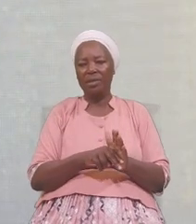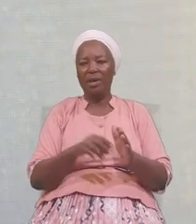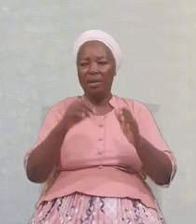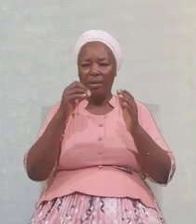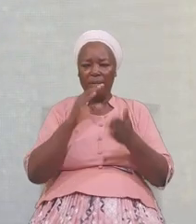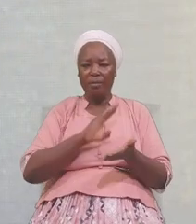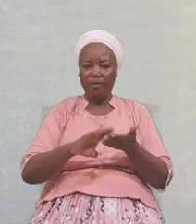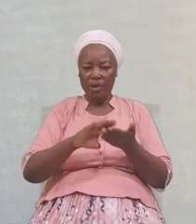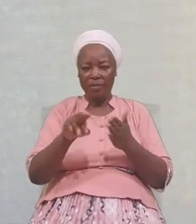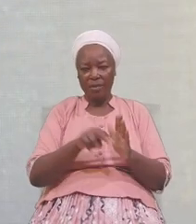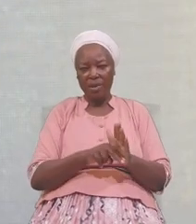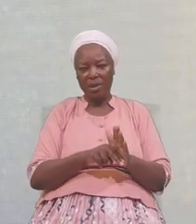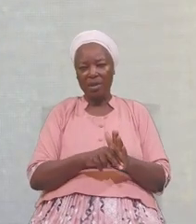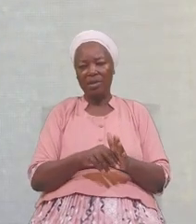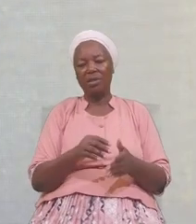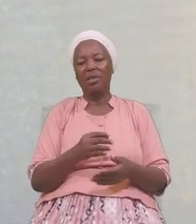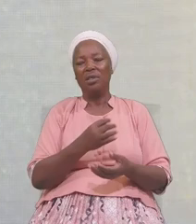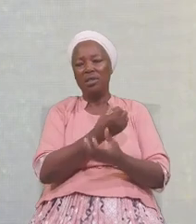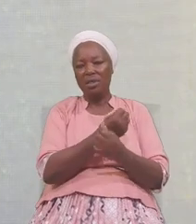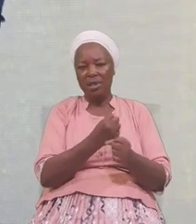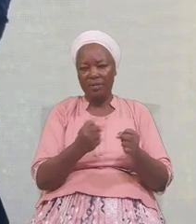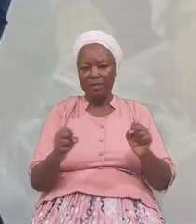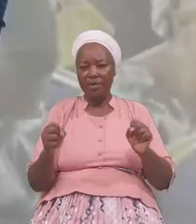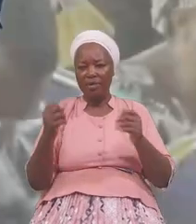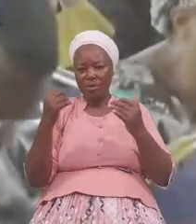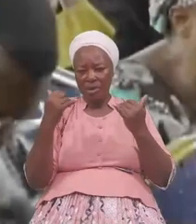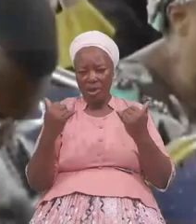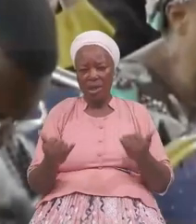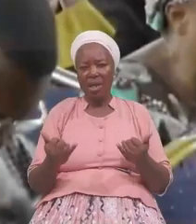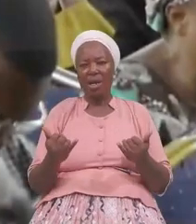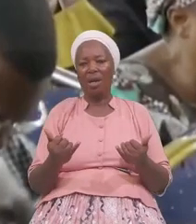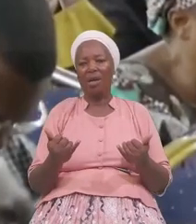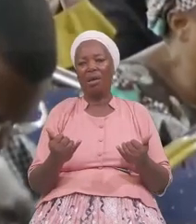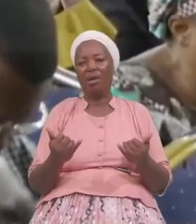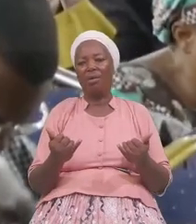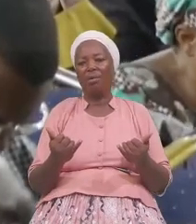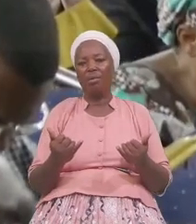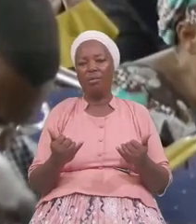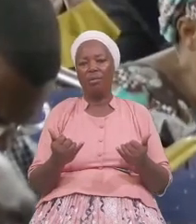pardon, salvation now.